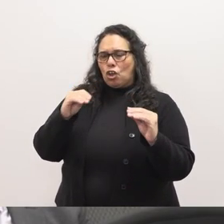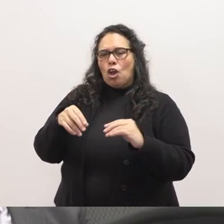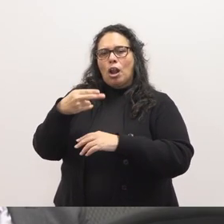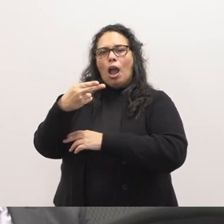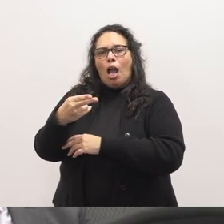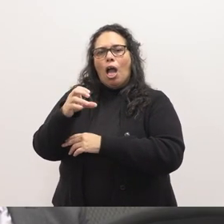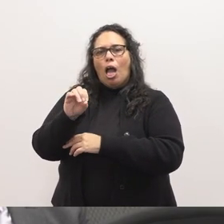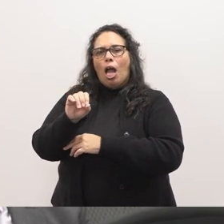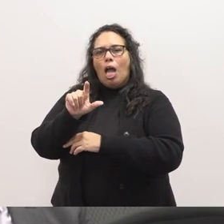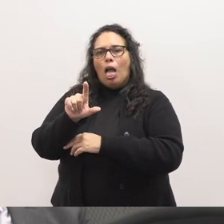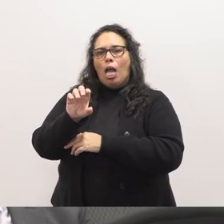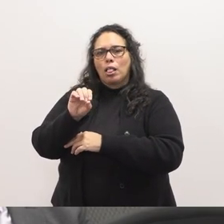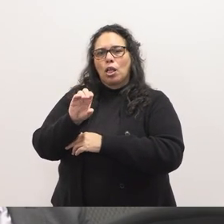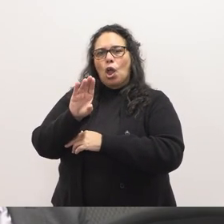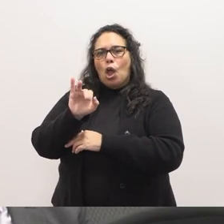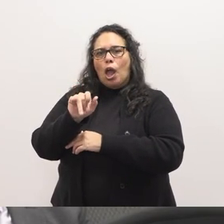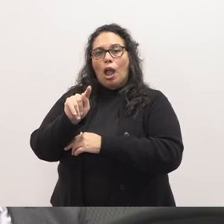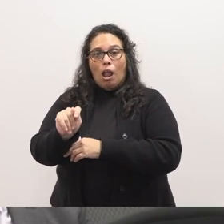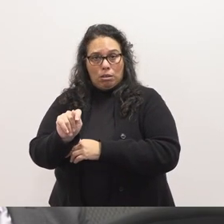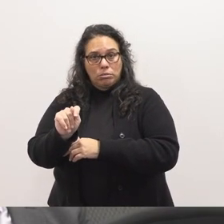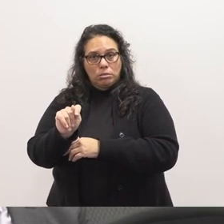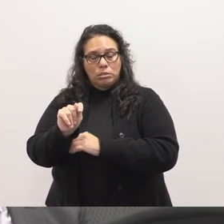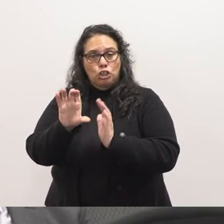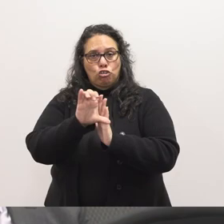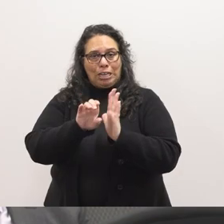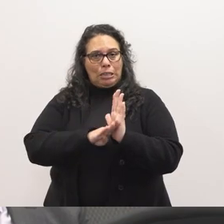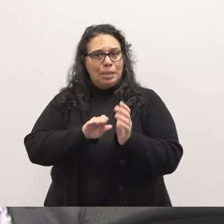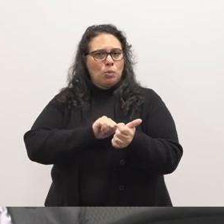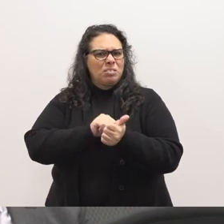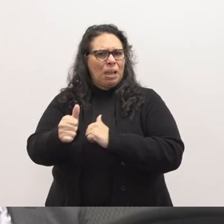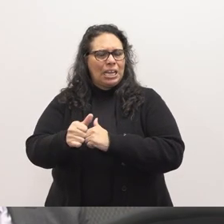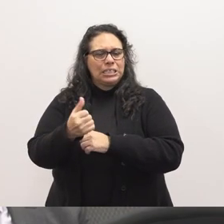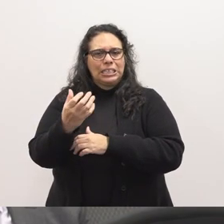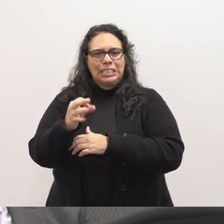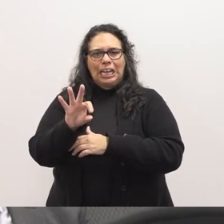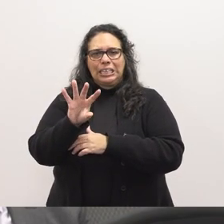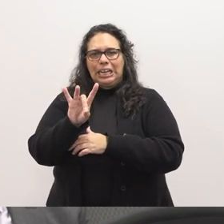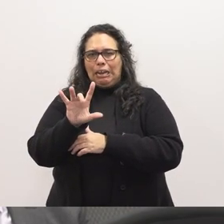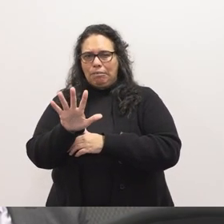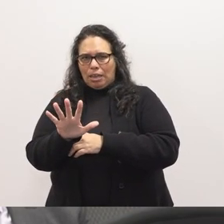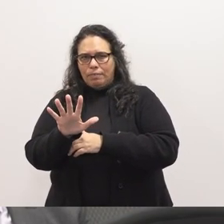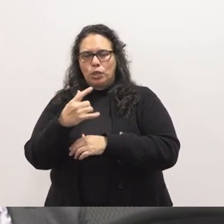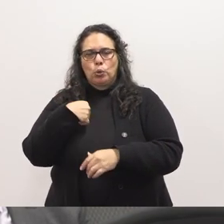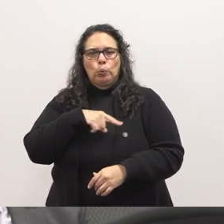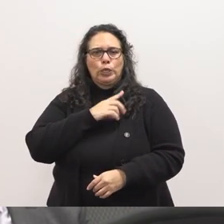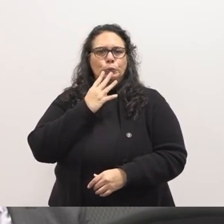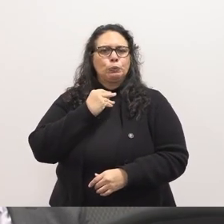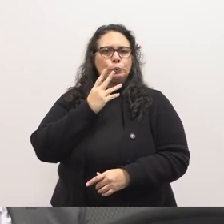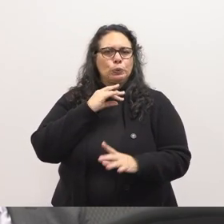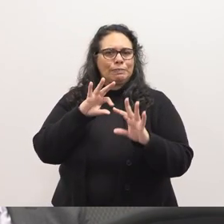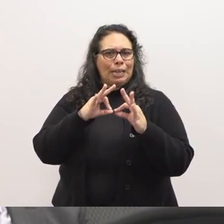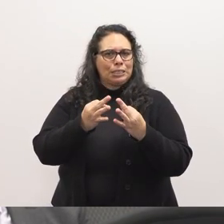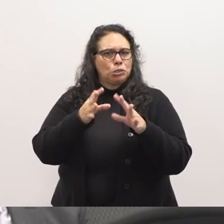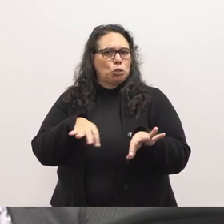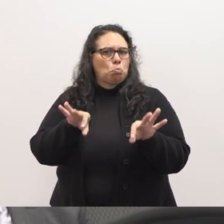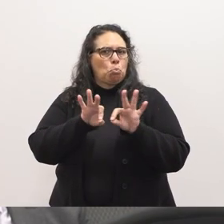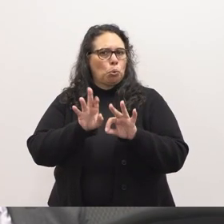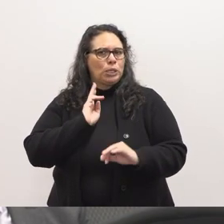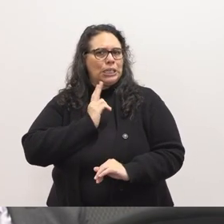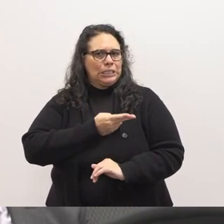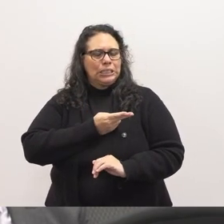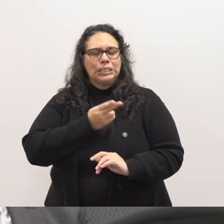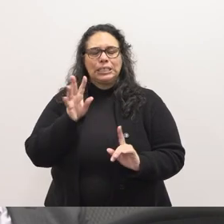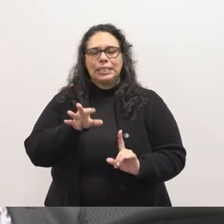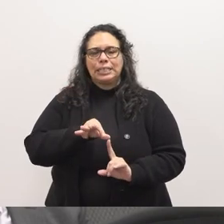that meets the legal requirement which passed in California in 1985. We are a Jewish family, so this is important to us especially.